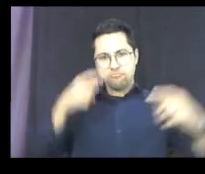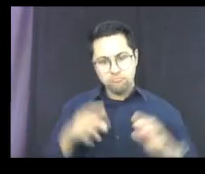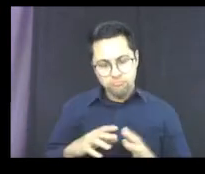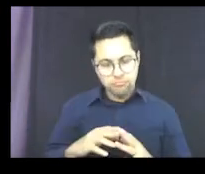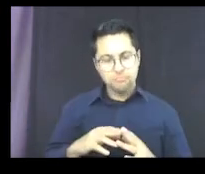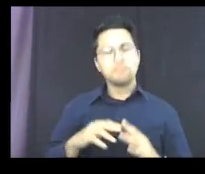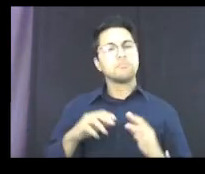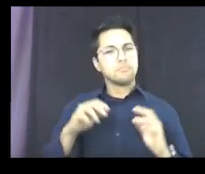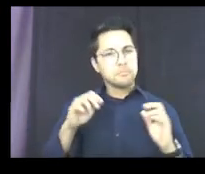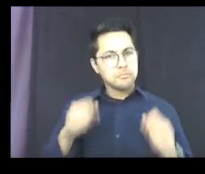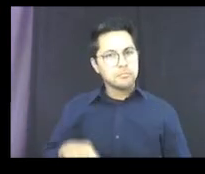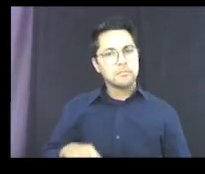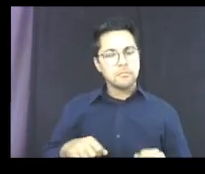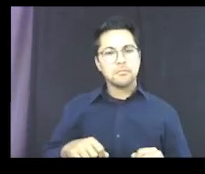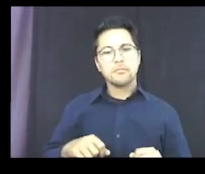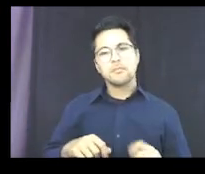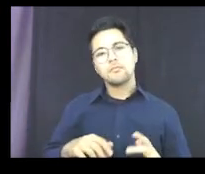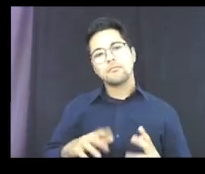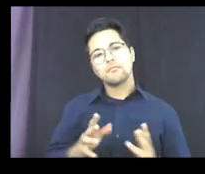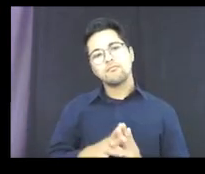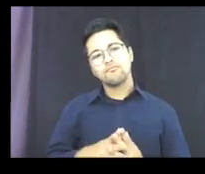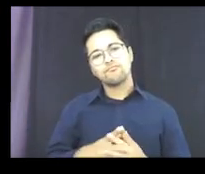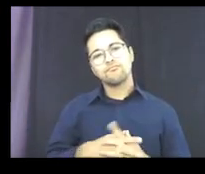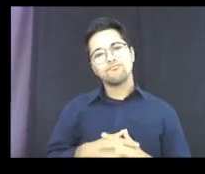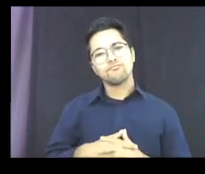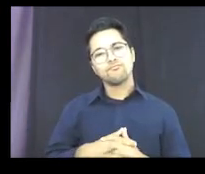to be able to